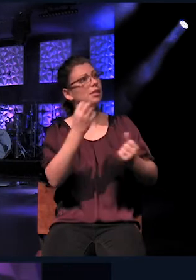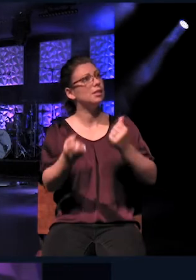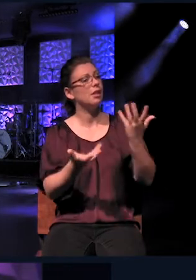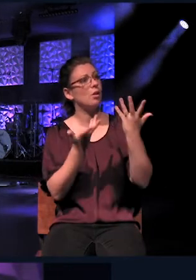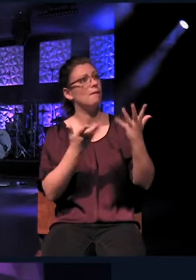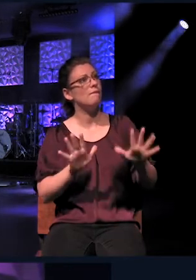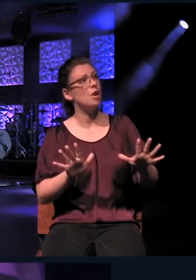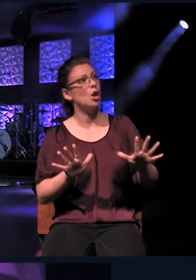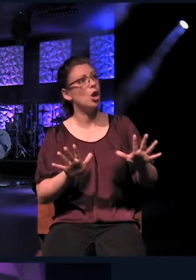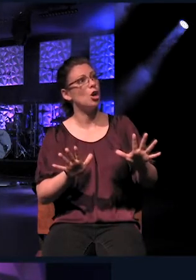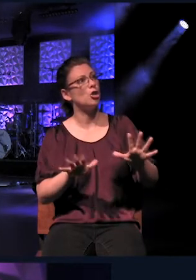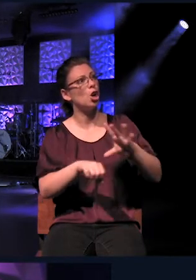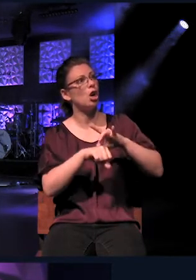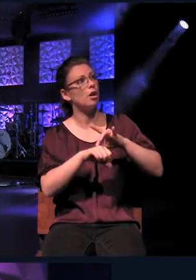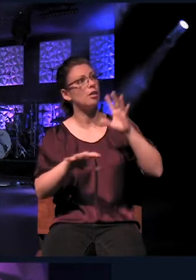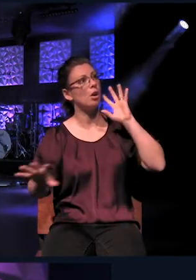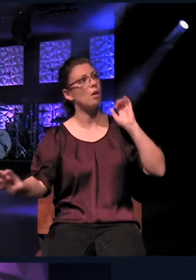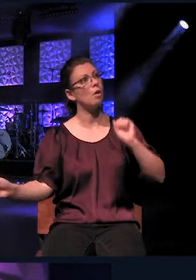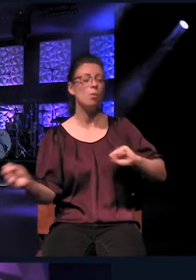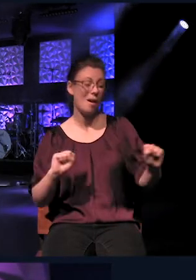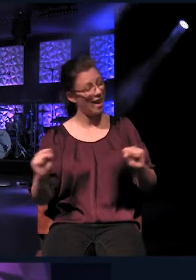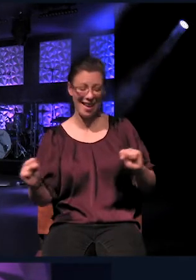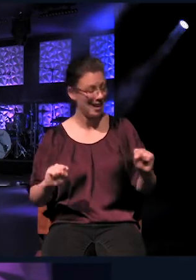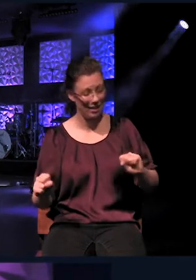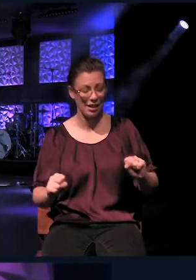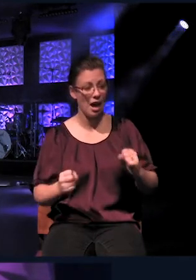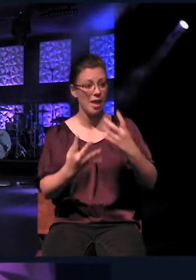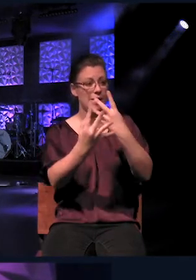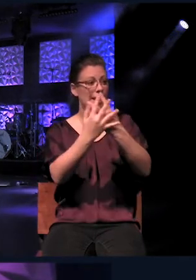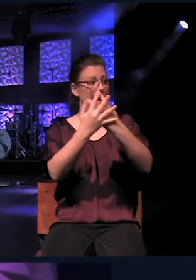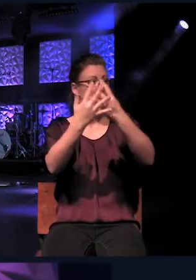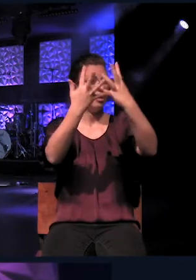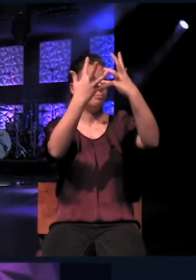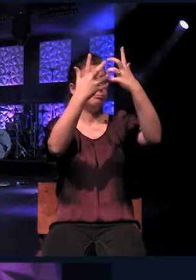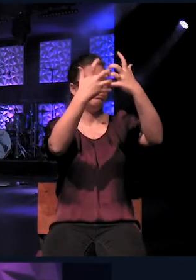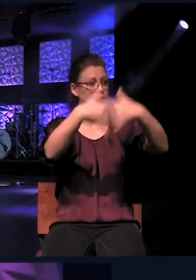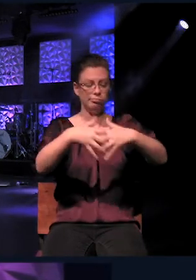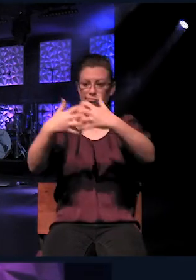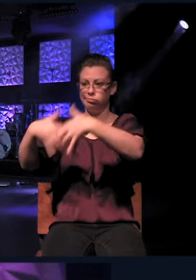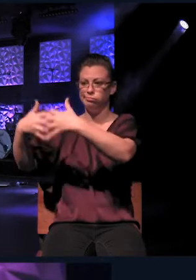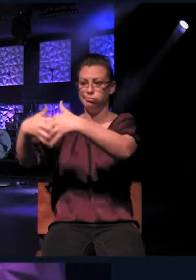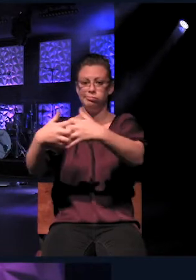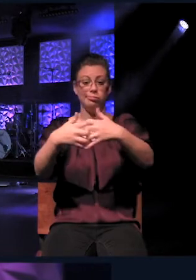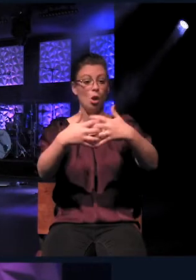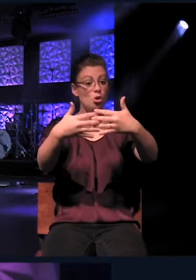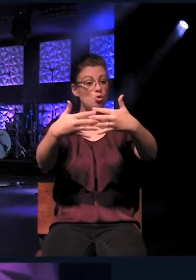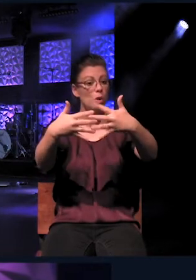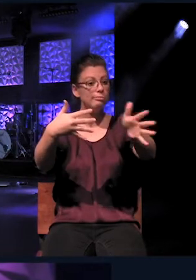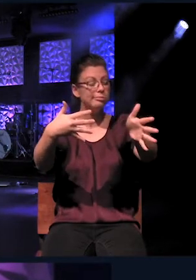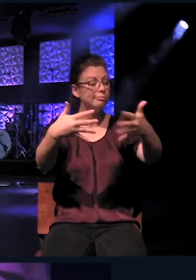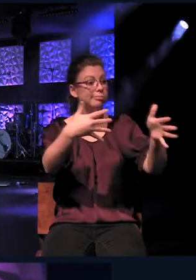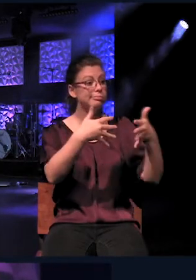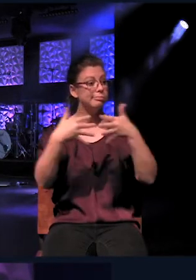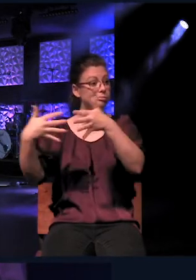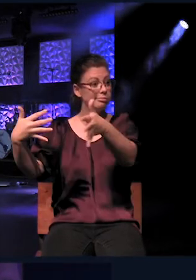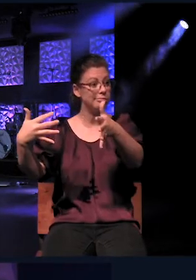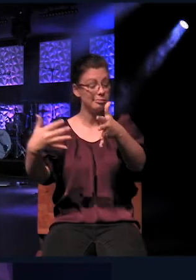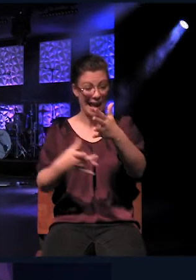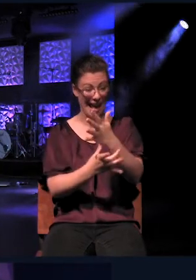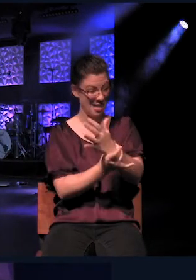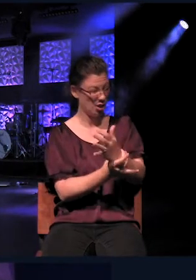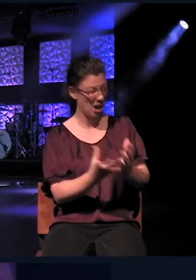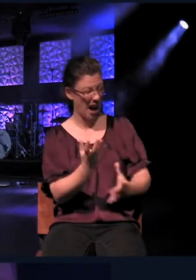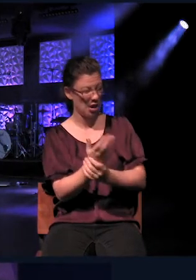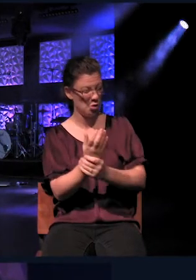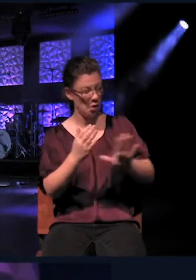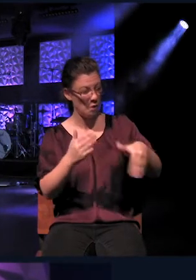prison walls were shaken to its foundations. And all the doors immediately flew open and the chains of every prisoner fell off. The jailer woke up to see